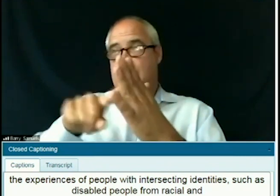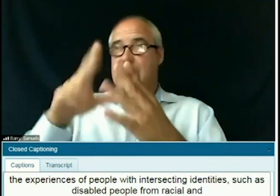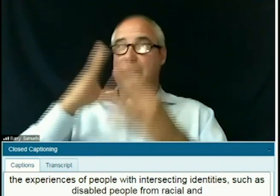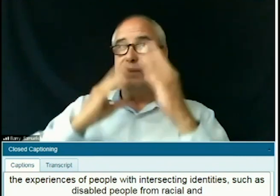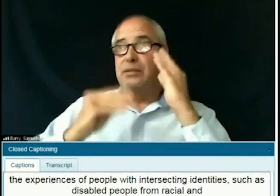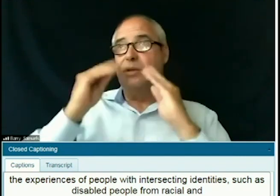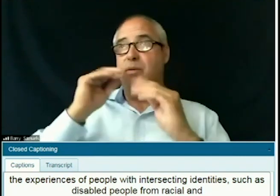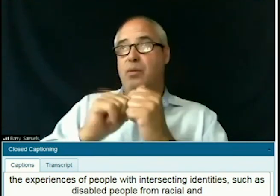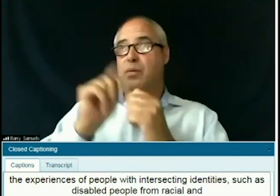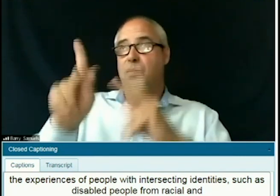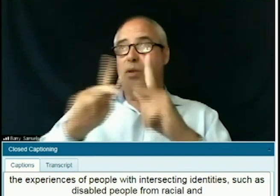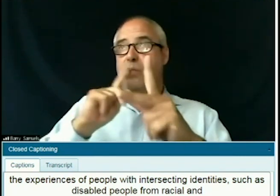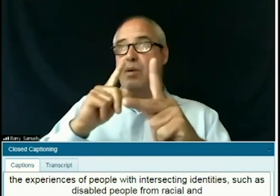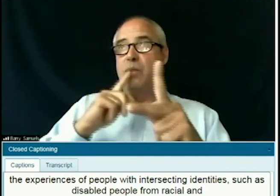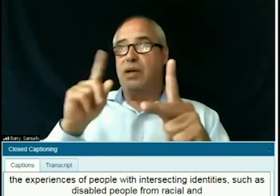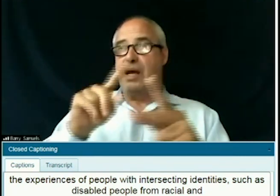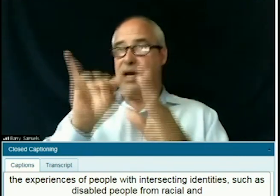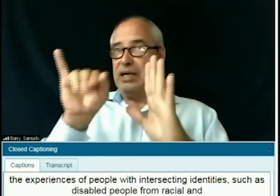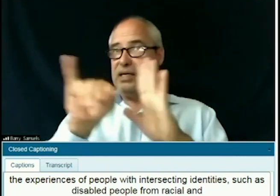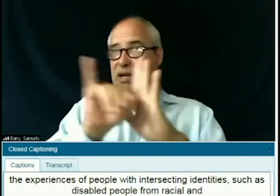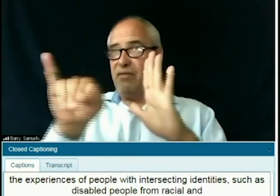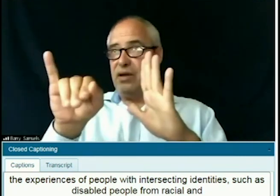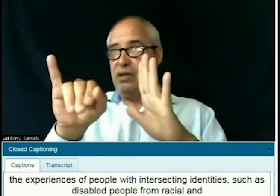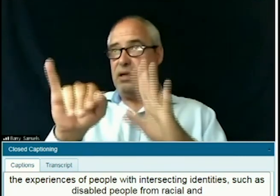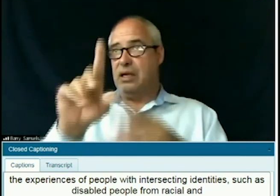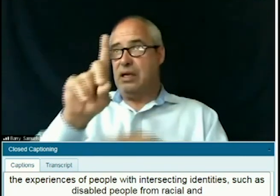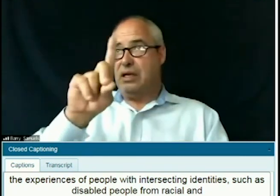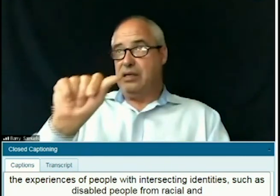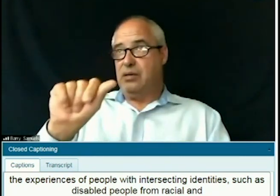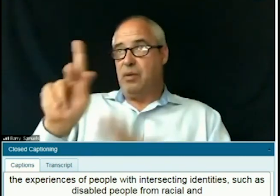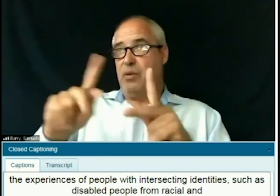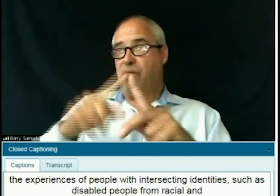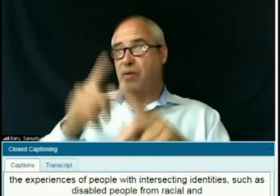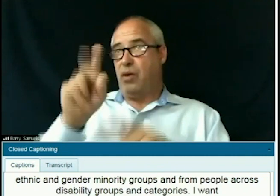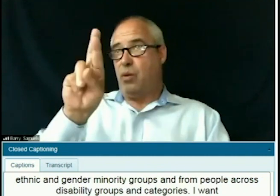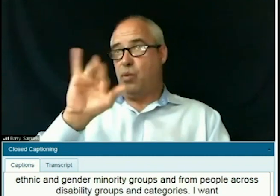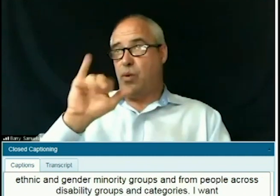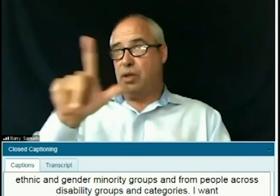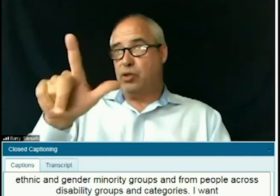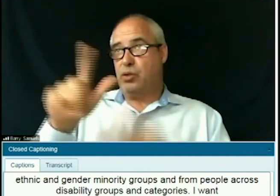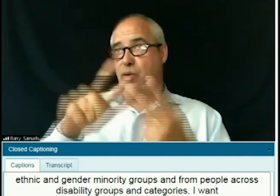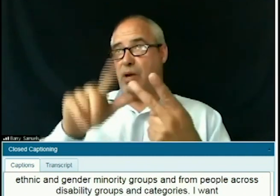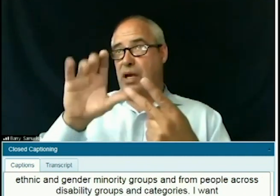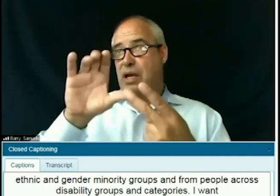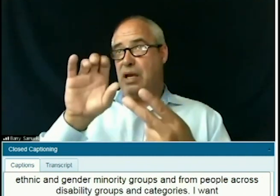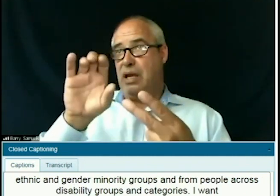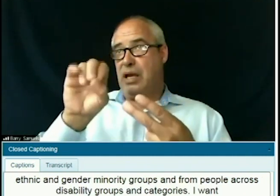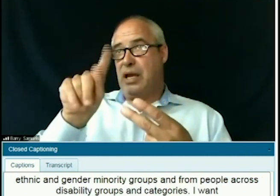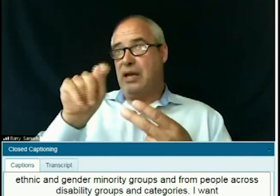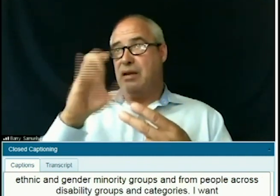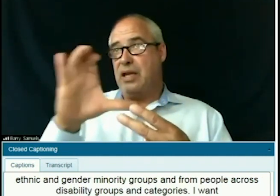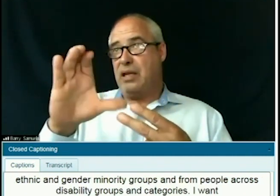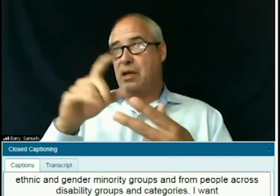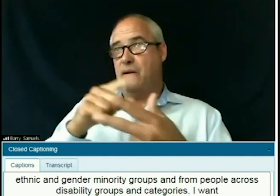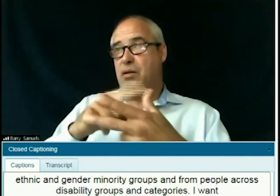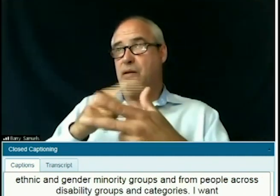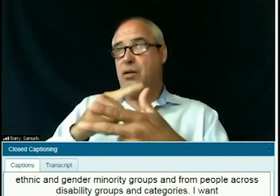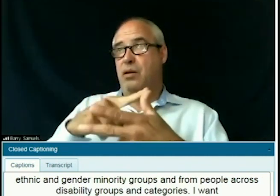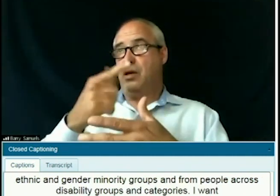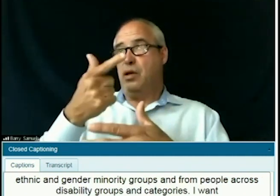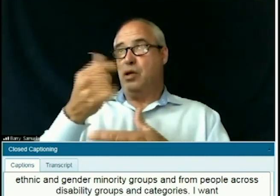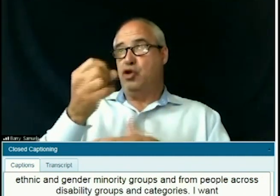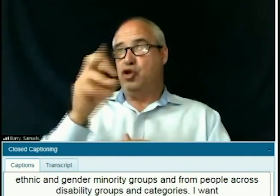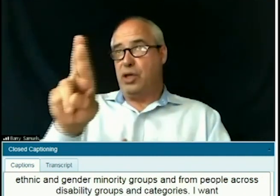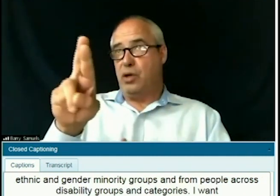with intersecting identities, such as disabled people from racial and ethnic and gender minority groups, and from people